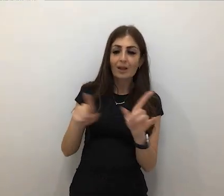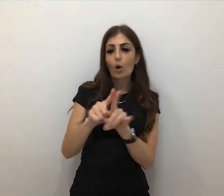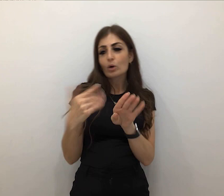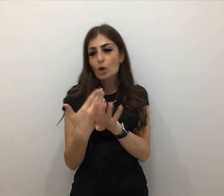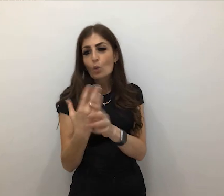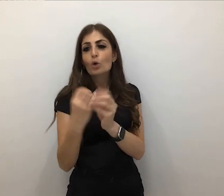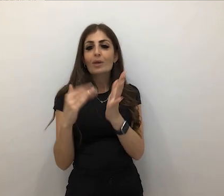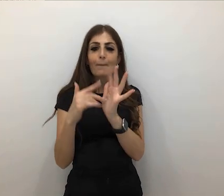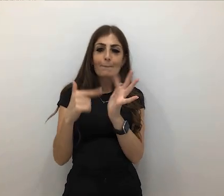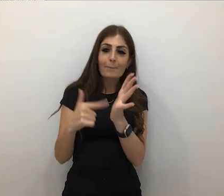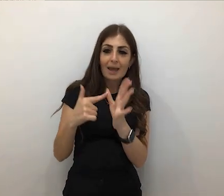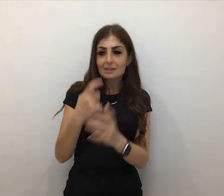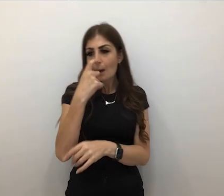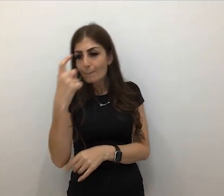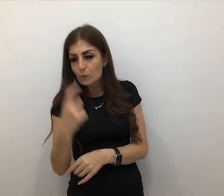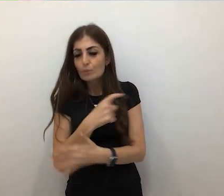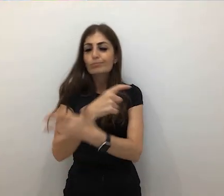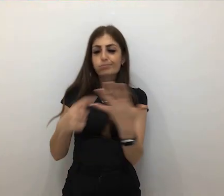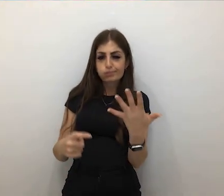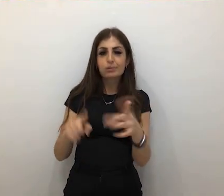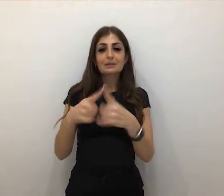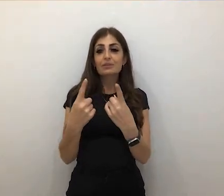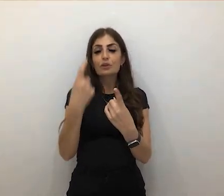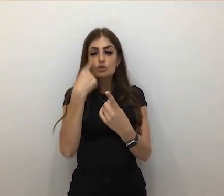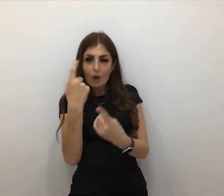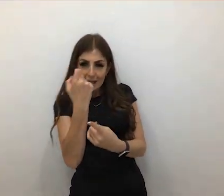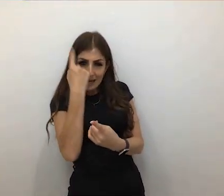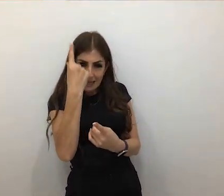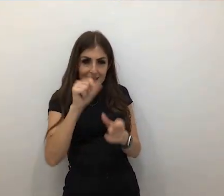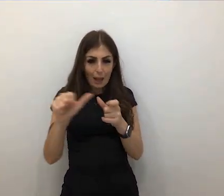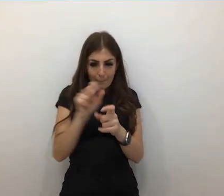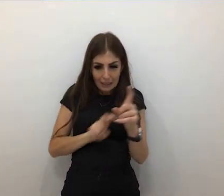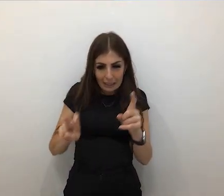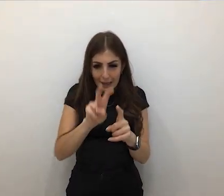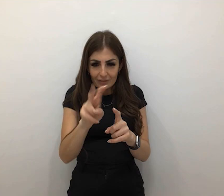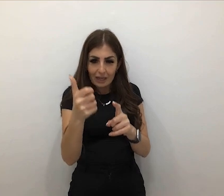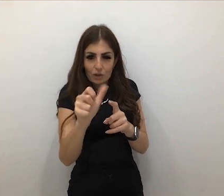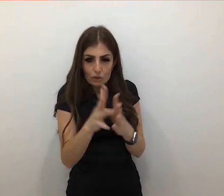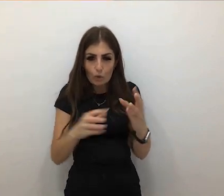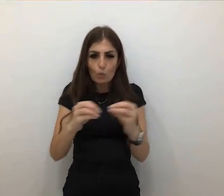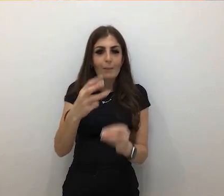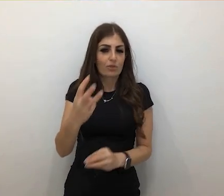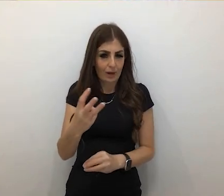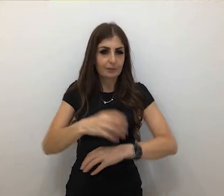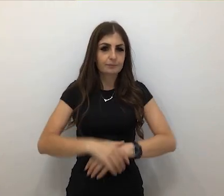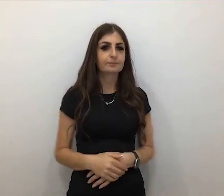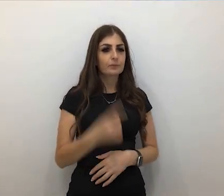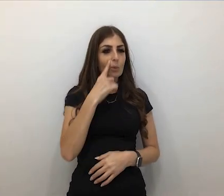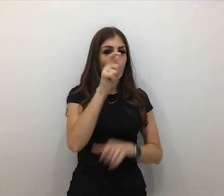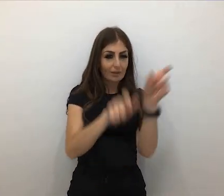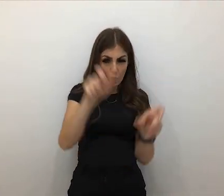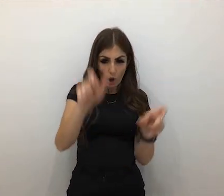Meta, we've worked with museums, all to understand and better navigate the world of Web3. We really look at each client as a